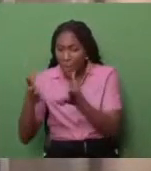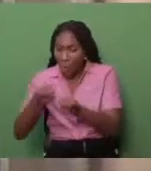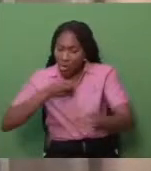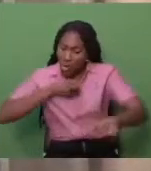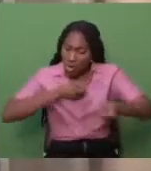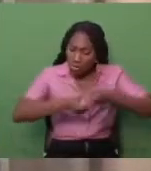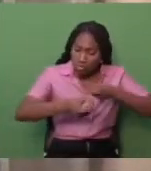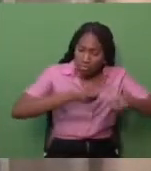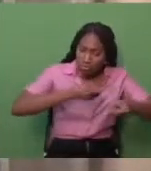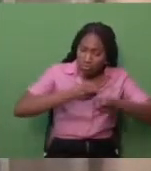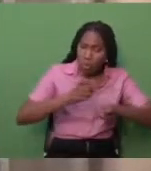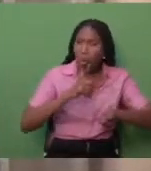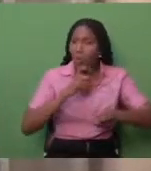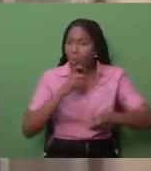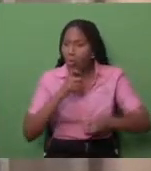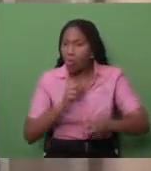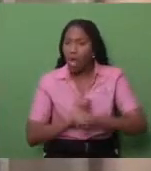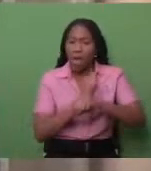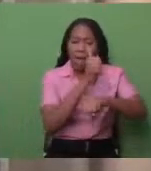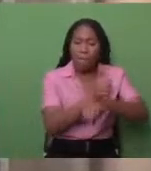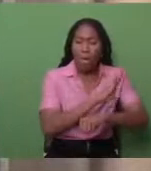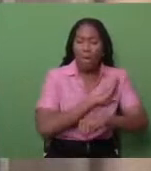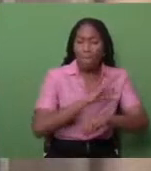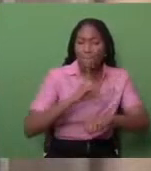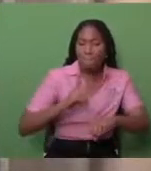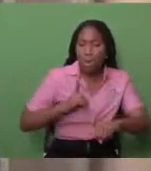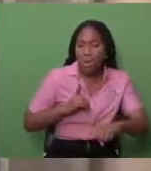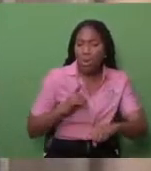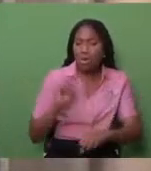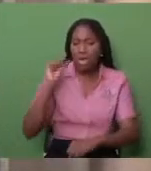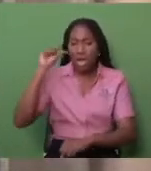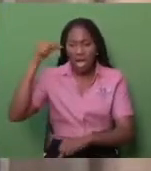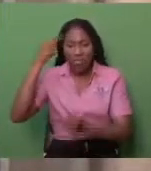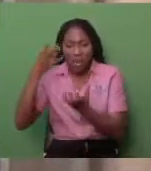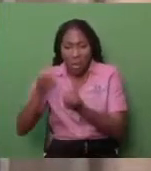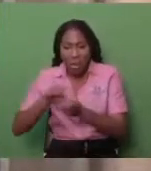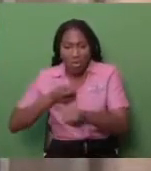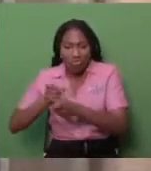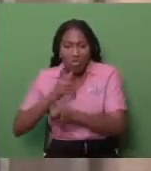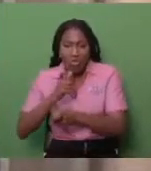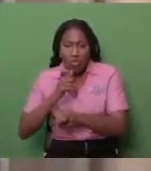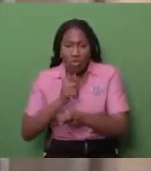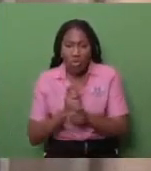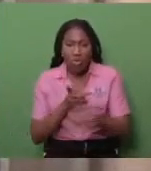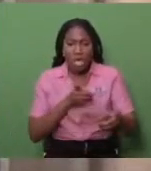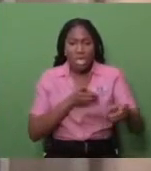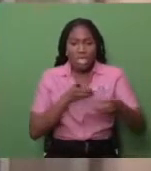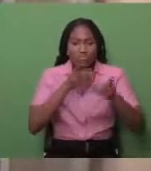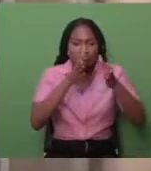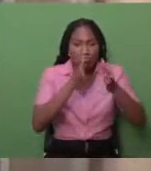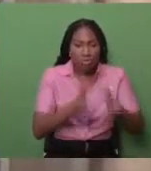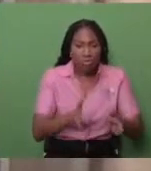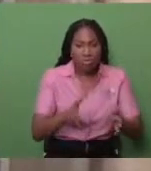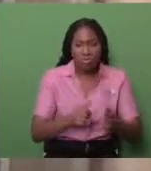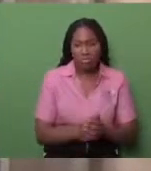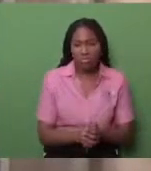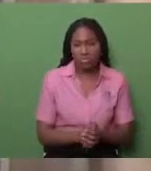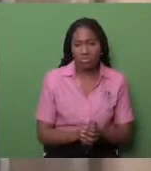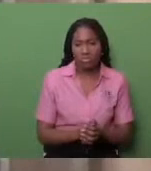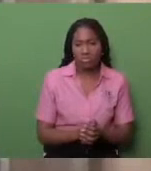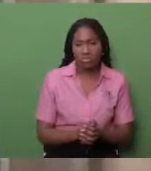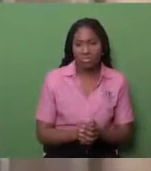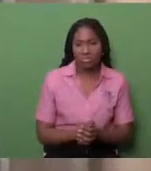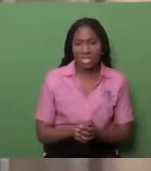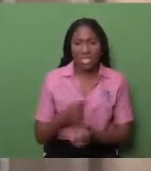of the board, director general, and employees of the TTRA. The minister announced that he would pick out, he getting